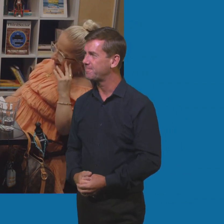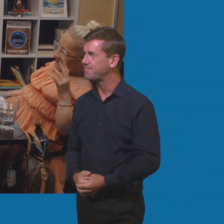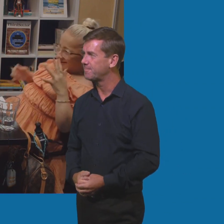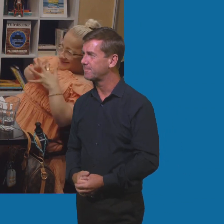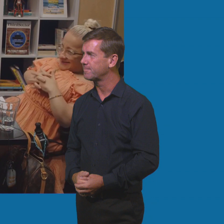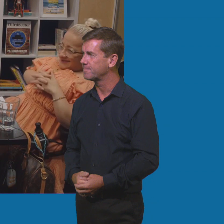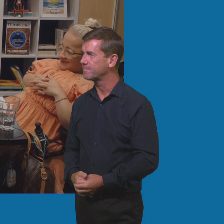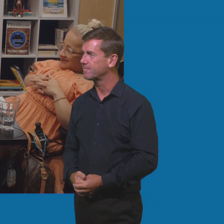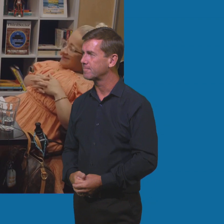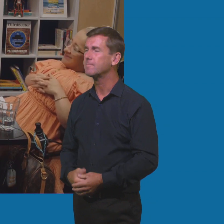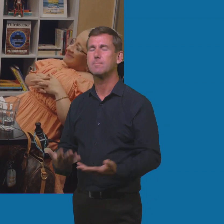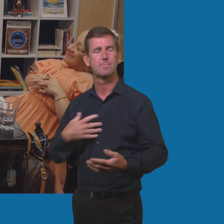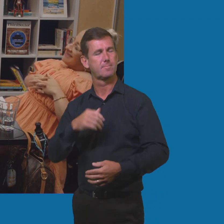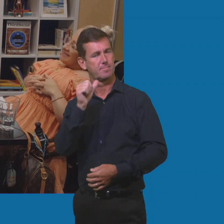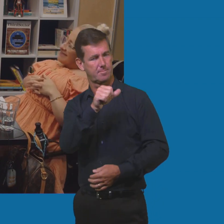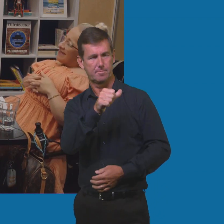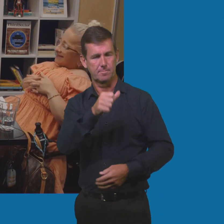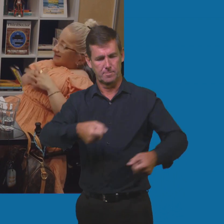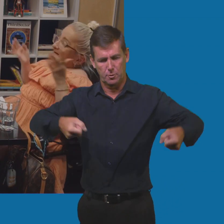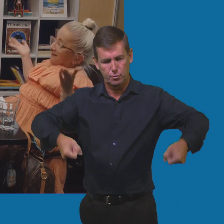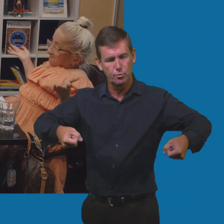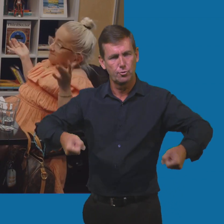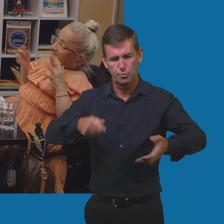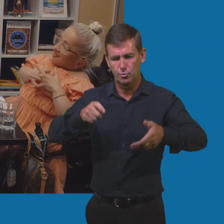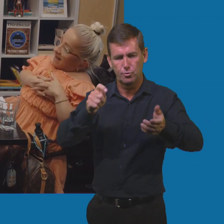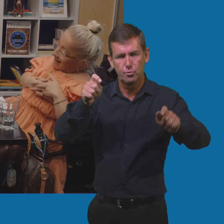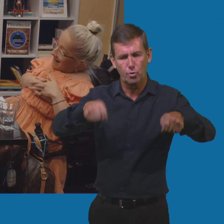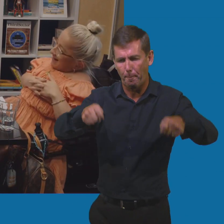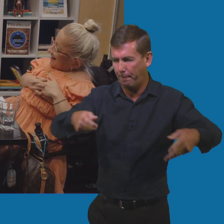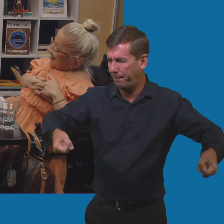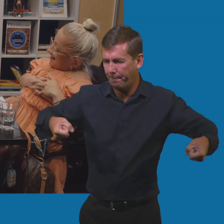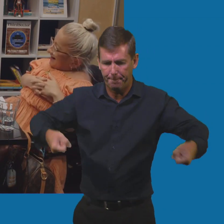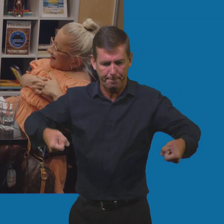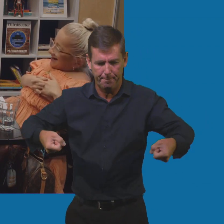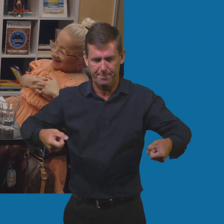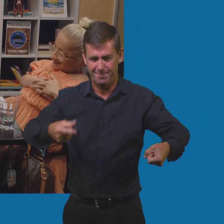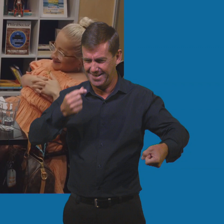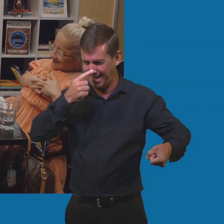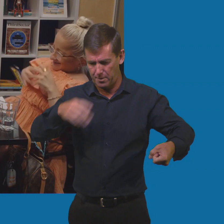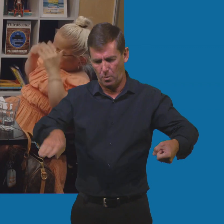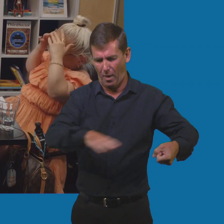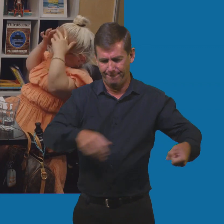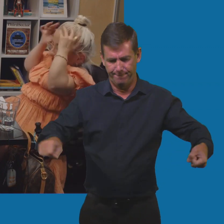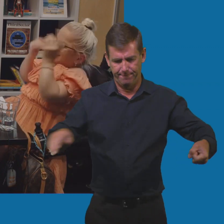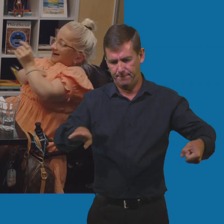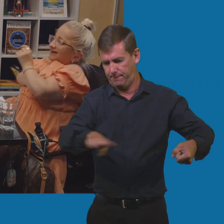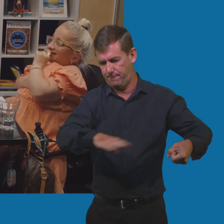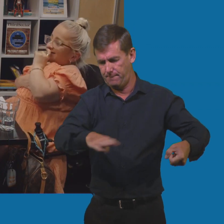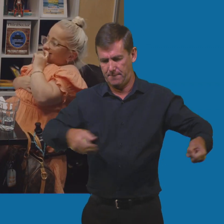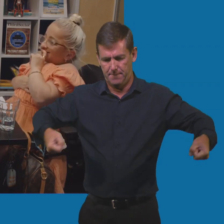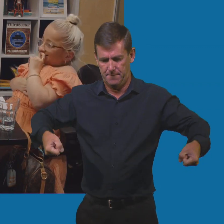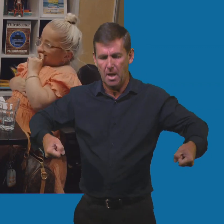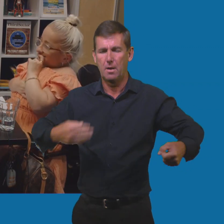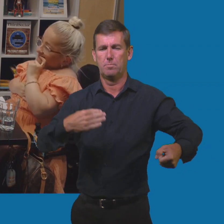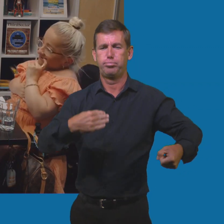So, absolutely. Hands full of shopping or a body that you want to dispose of, you can wave under the car and the boot opens for you.